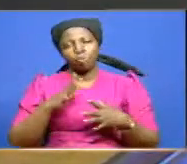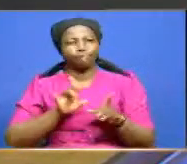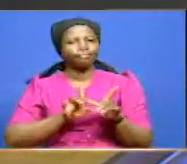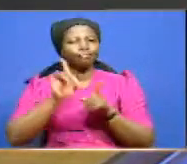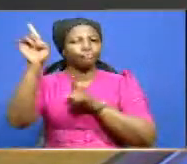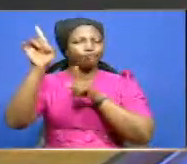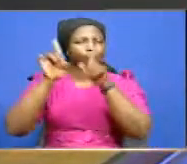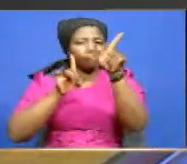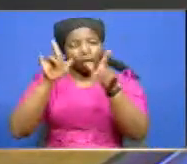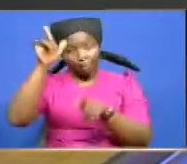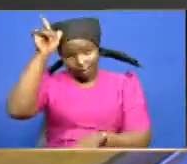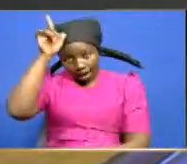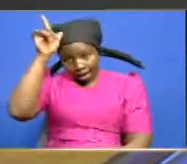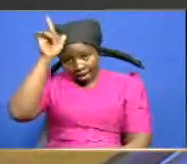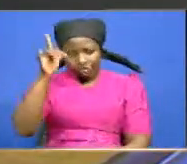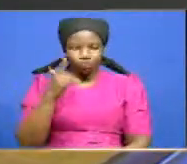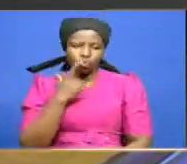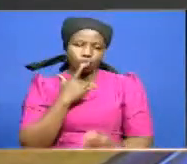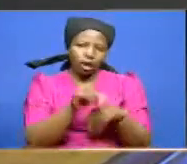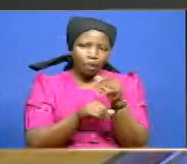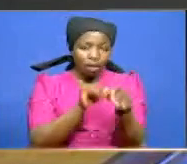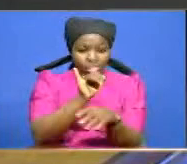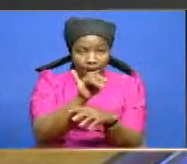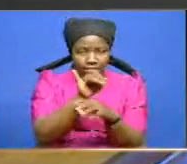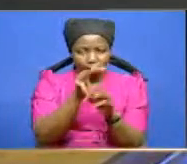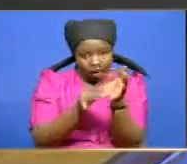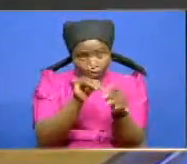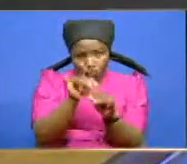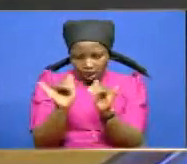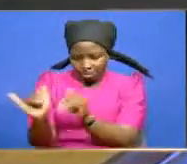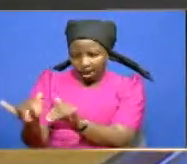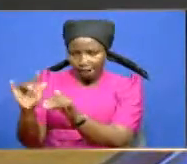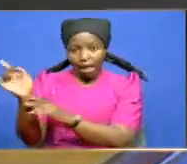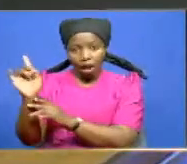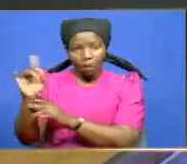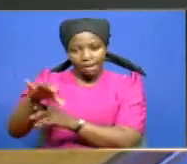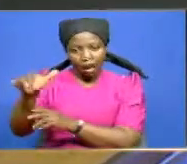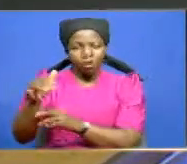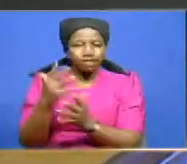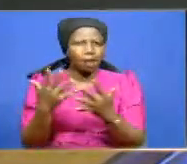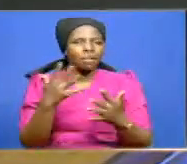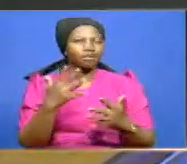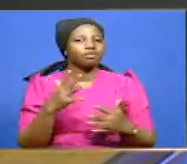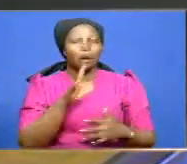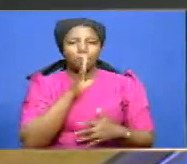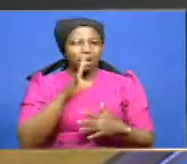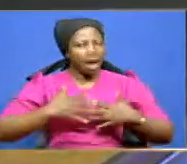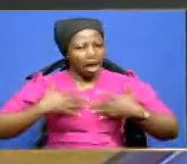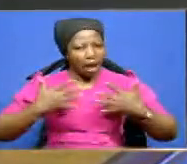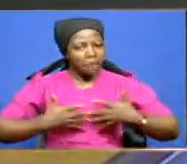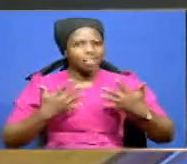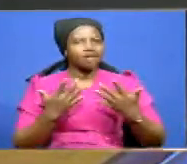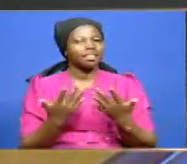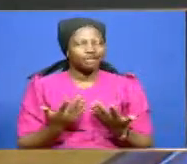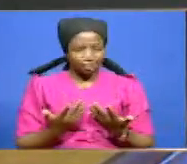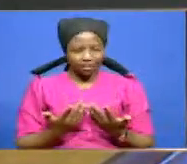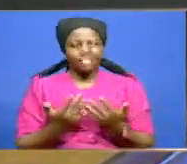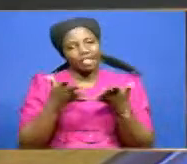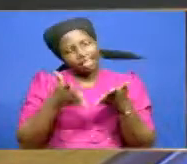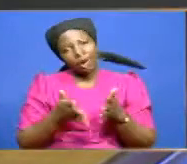We'll be talking about that, and in case you are a Nairobi resident, something to smile about is that we have a